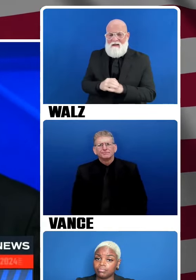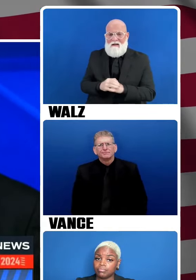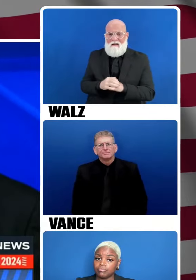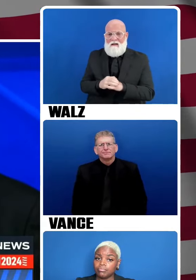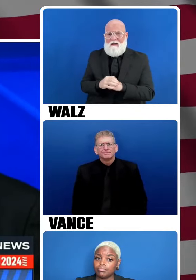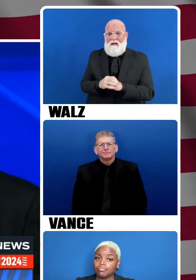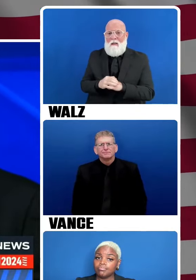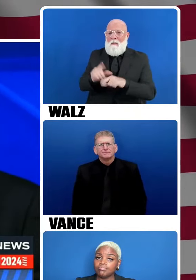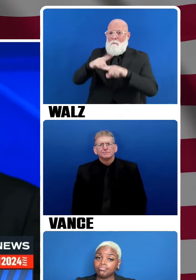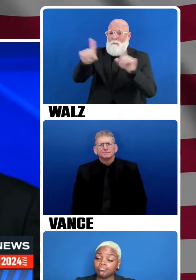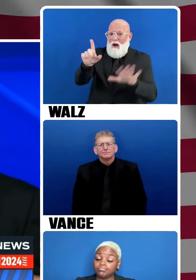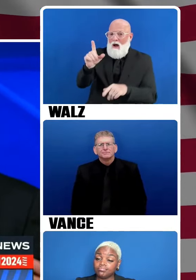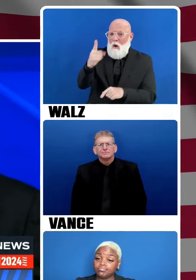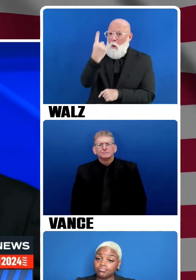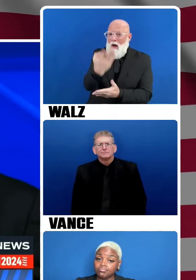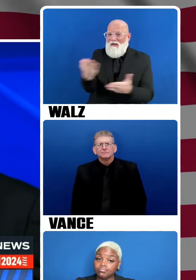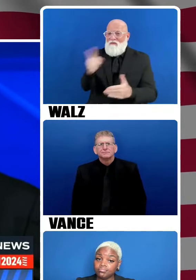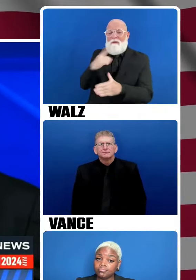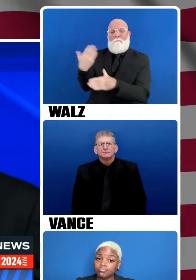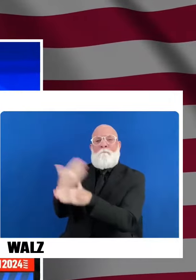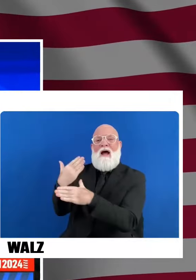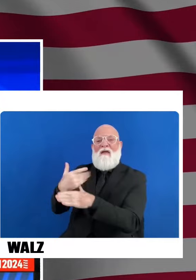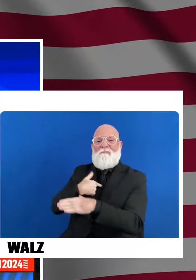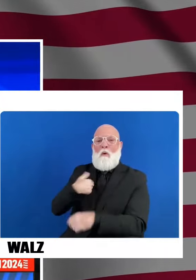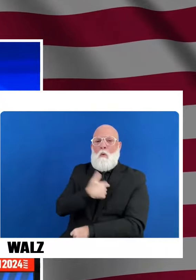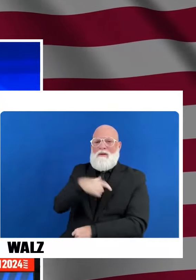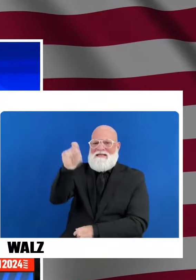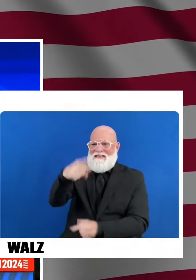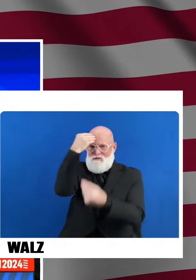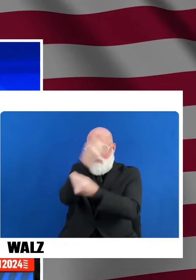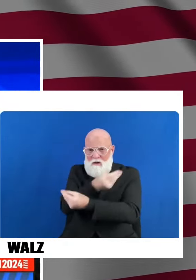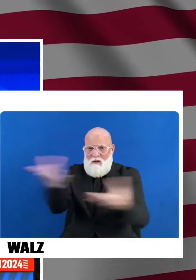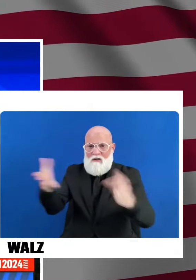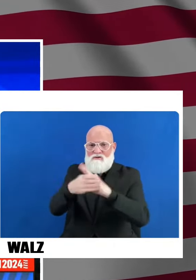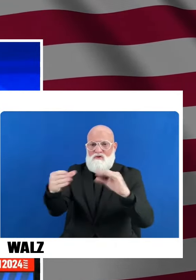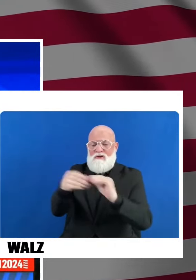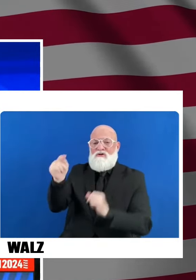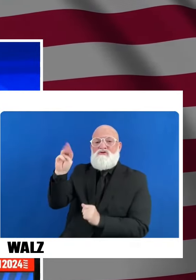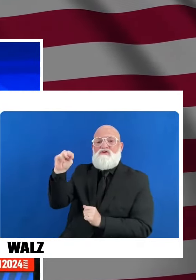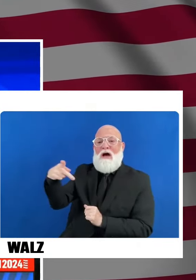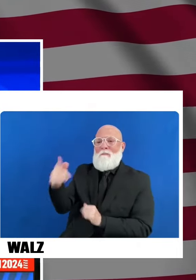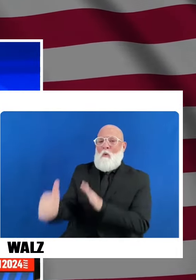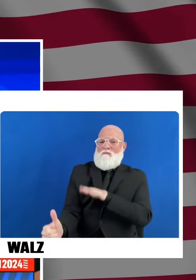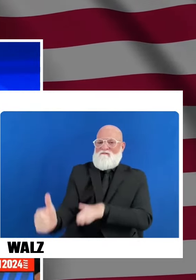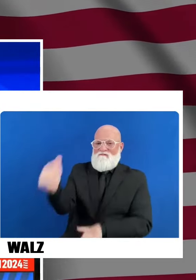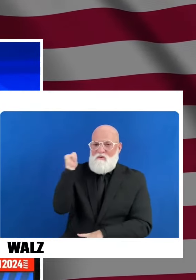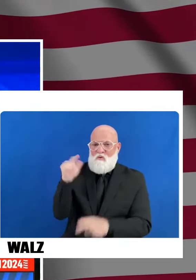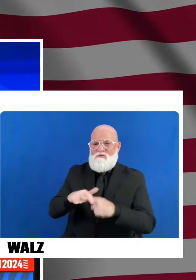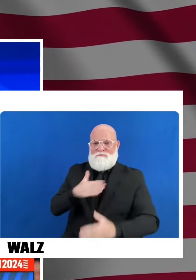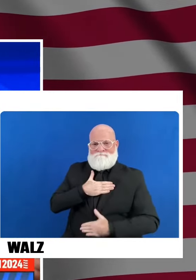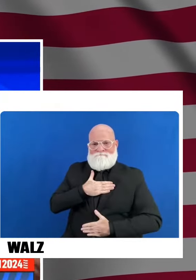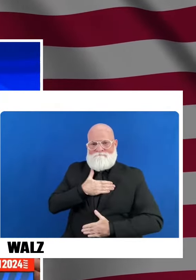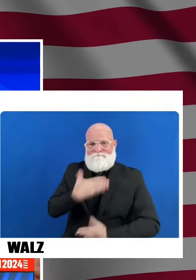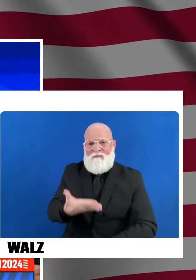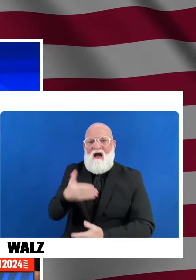tell the story. Donald Trump refused to acknowledge this, and the fact is that I don't think we can be the frog in the pot and let the boiling water